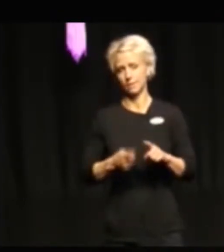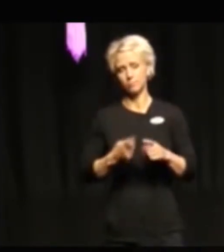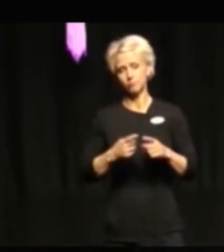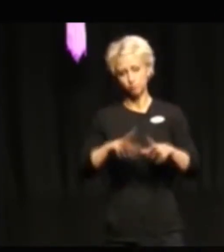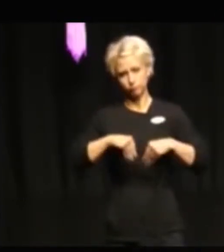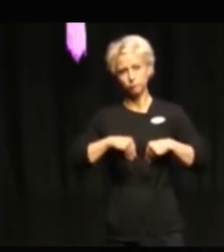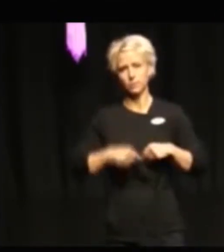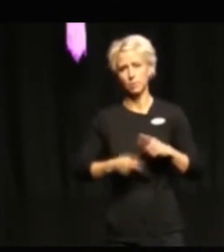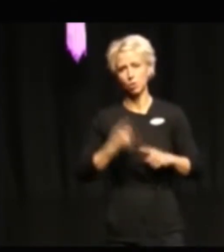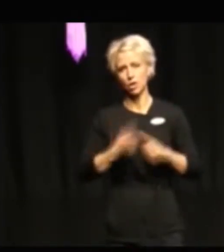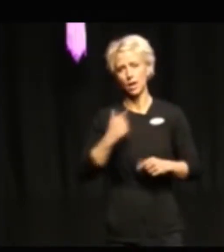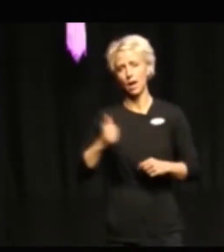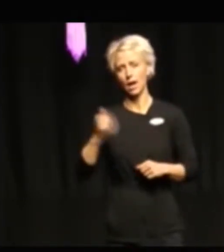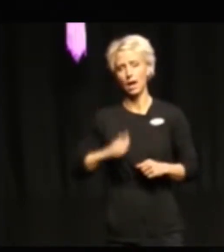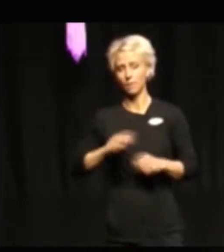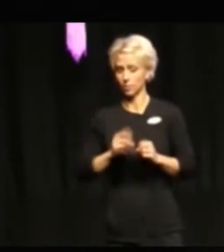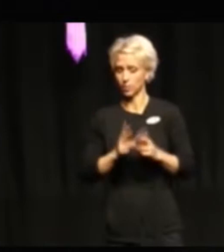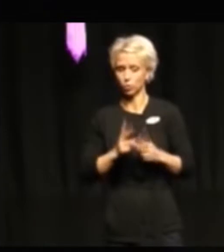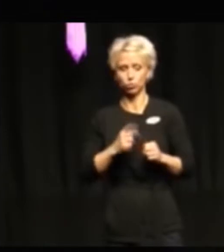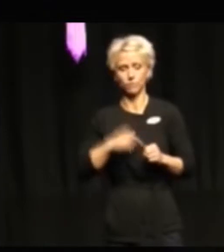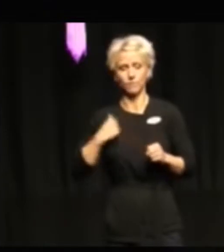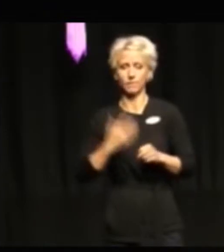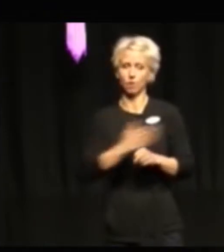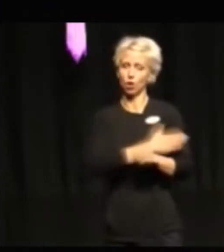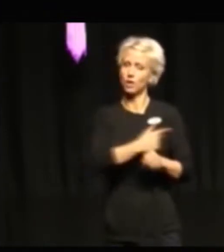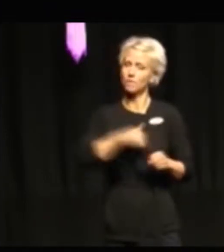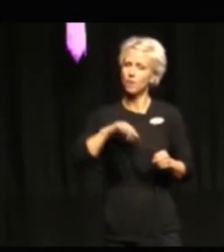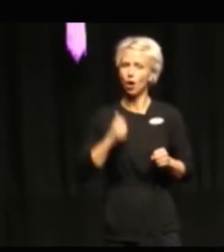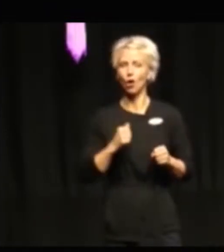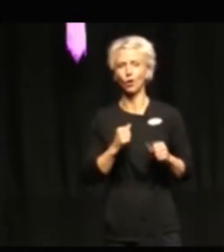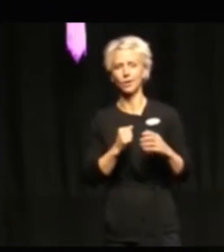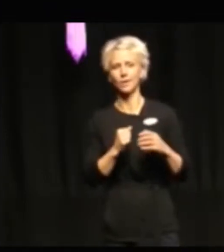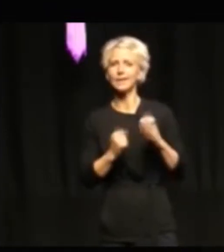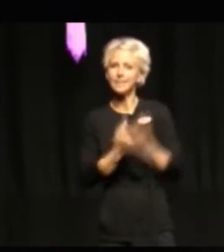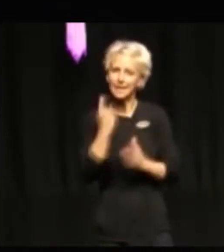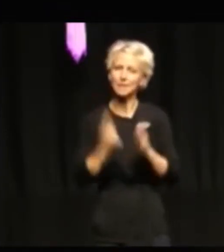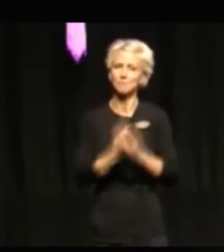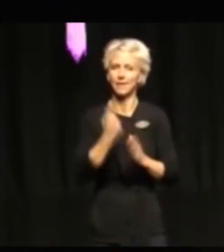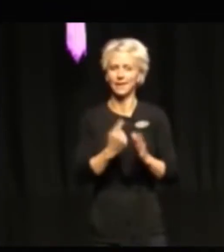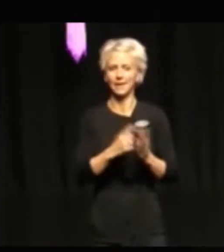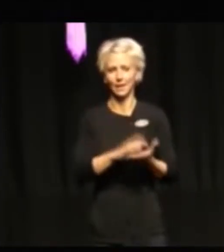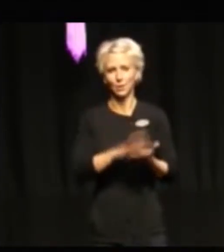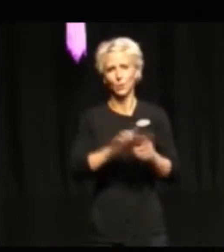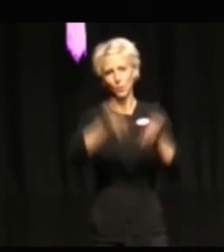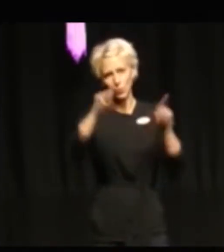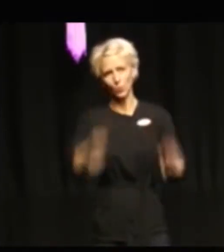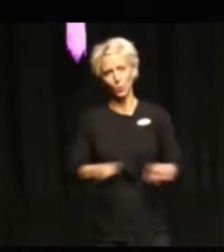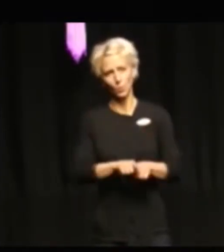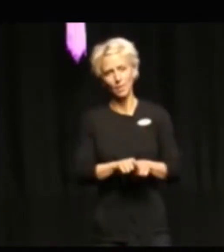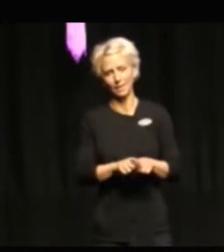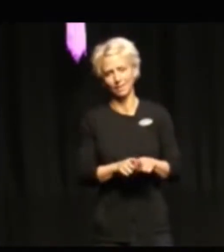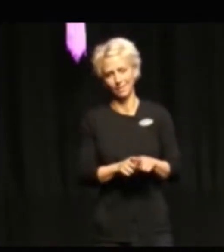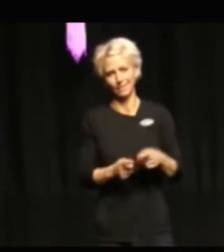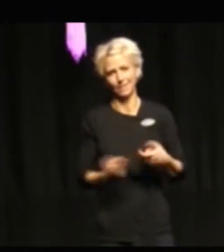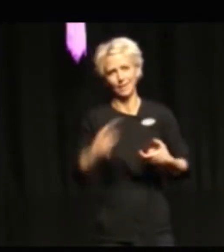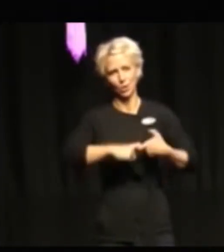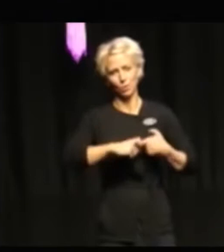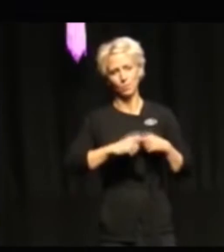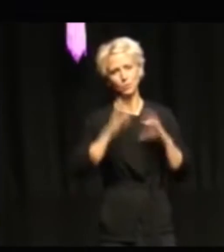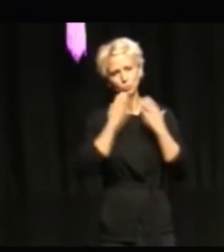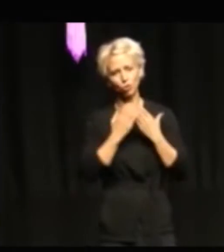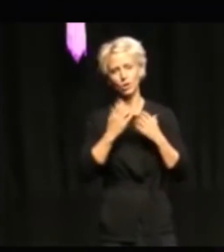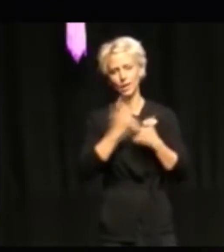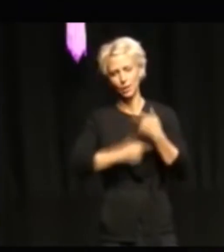even before, you had optional protocols to a lot of other covenants that include economic, social, and cultural rights, like